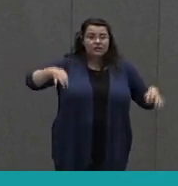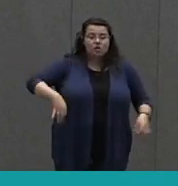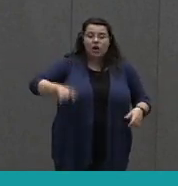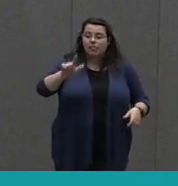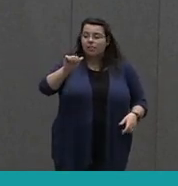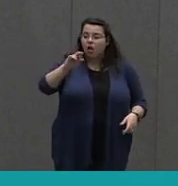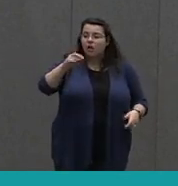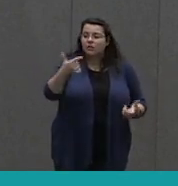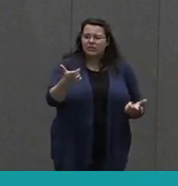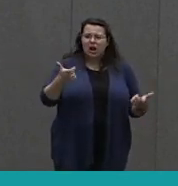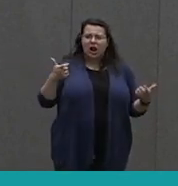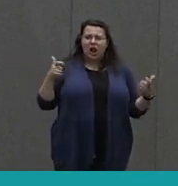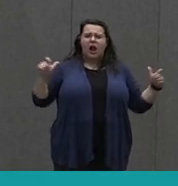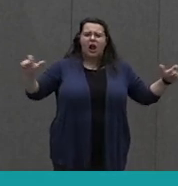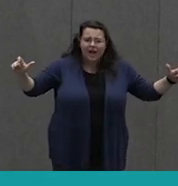Okay?